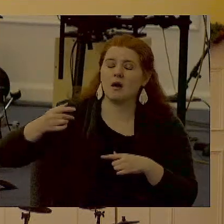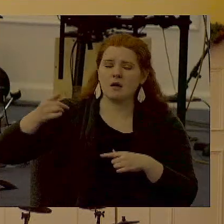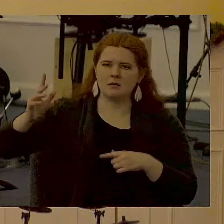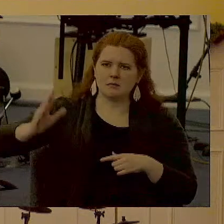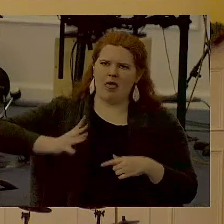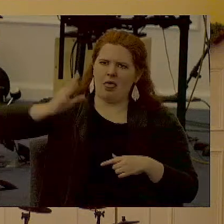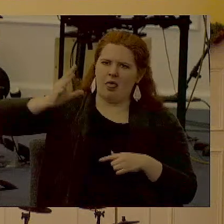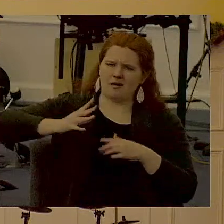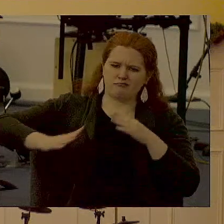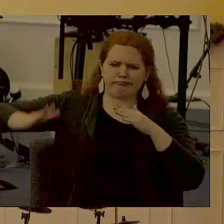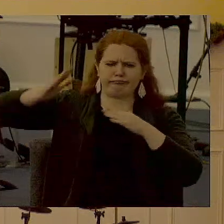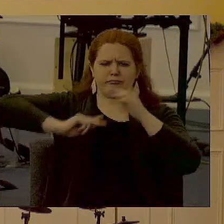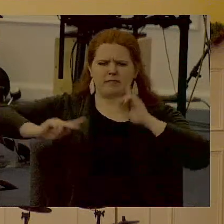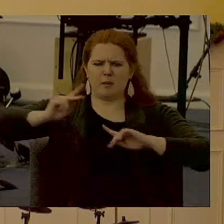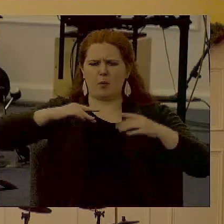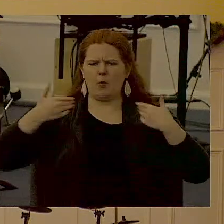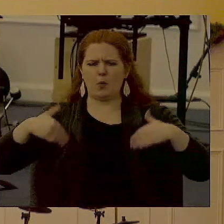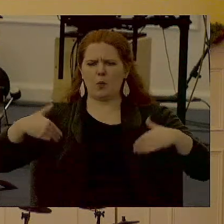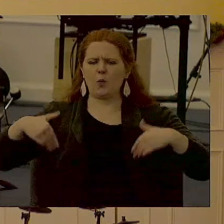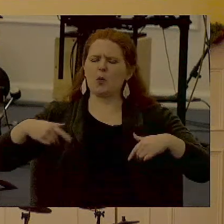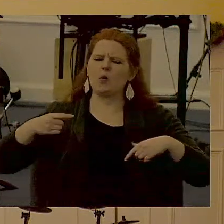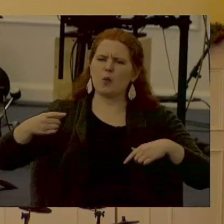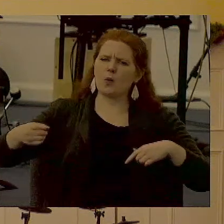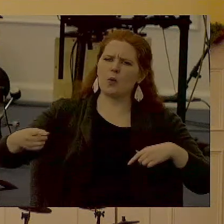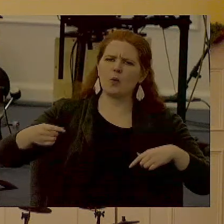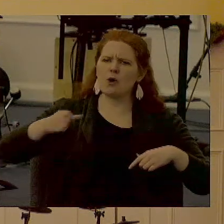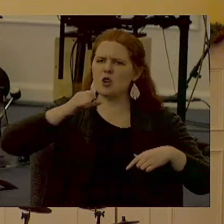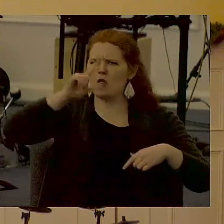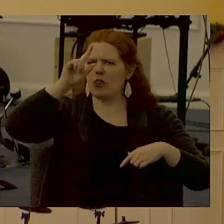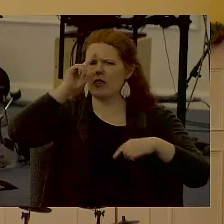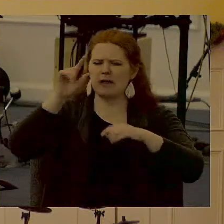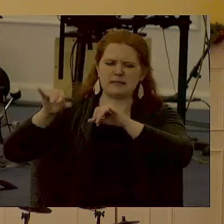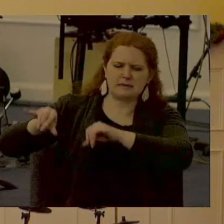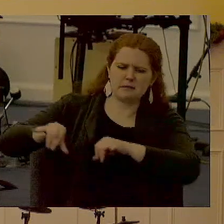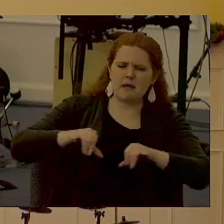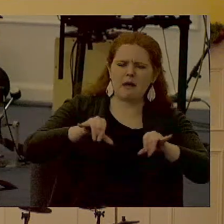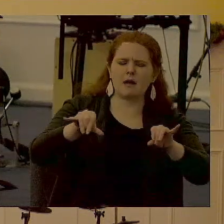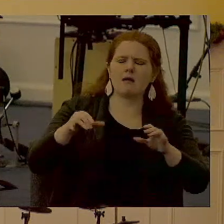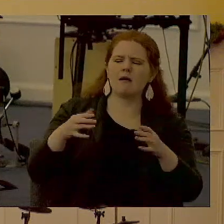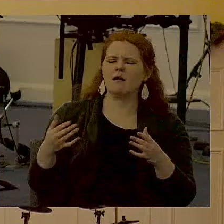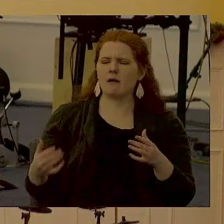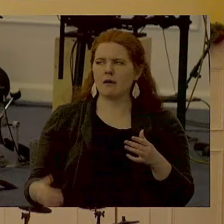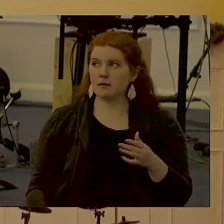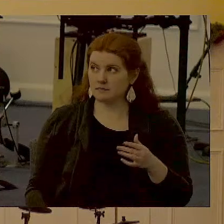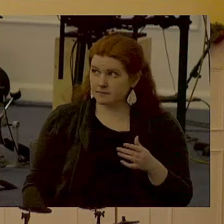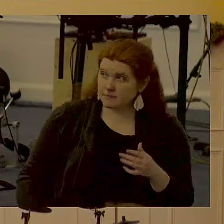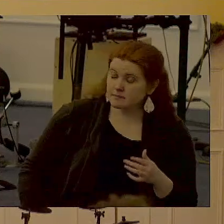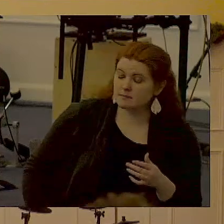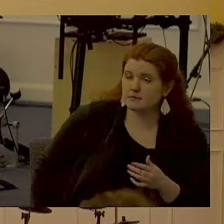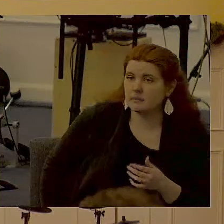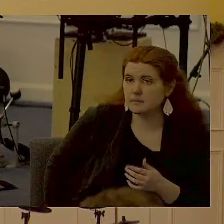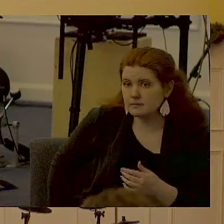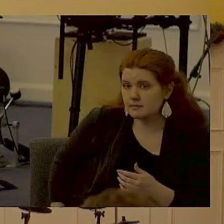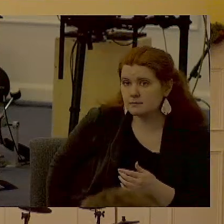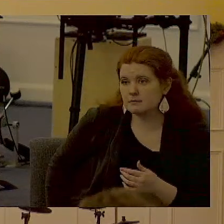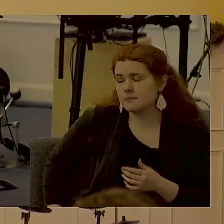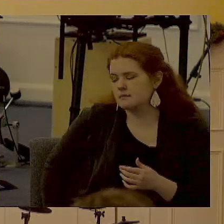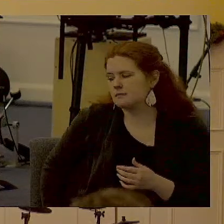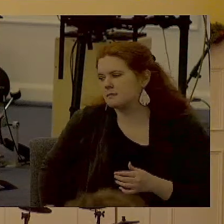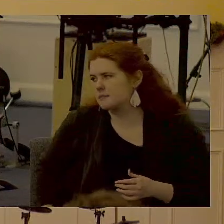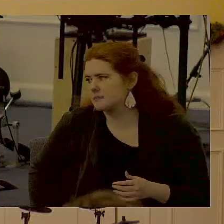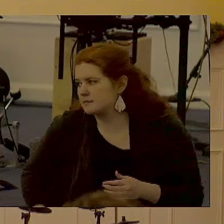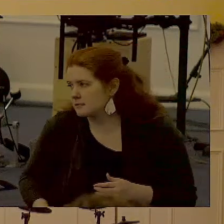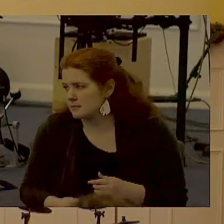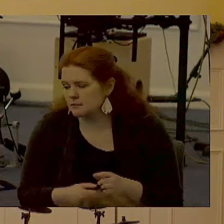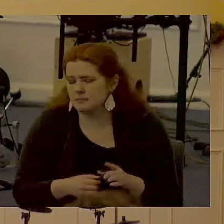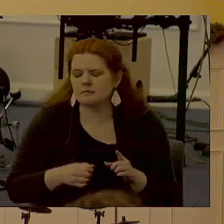elites. These were people who didn't think like everybody else. Whatever it was, if we were a church in Kansas, they would say